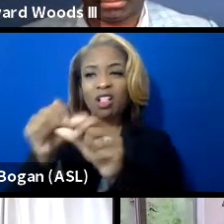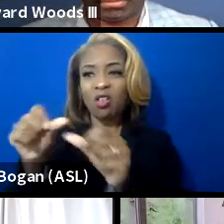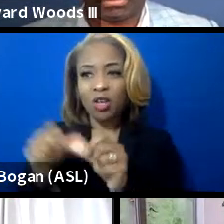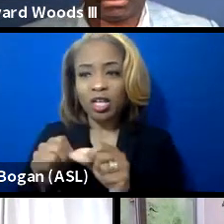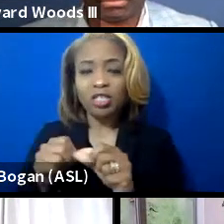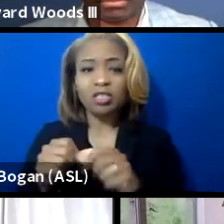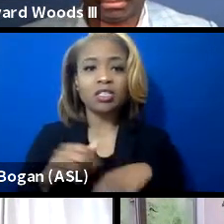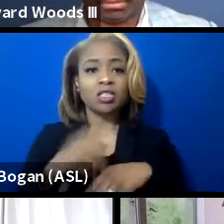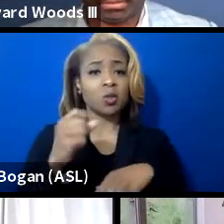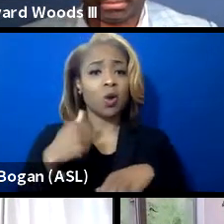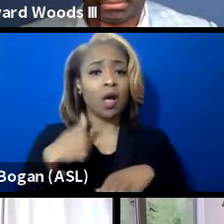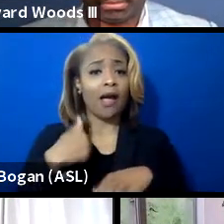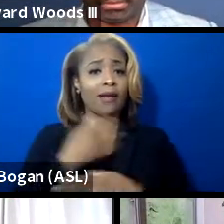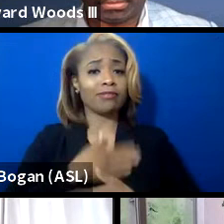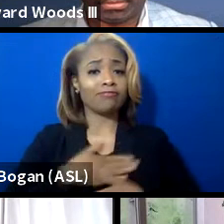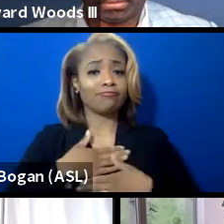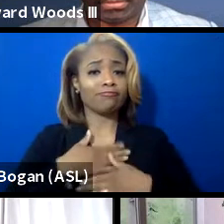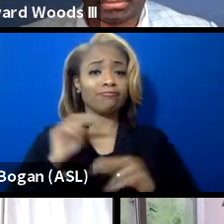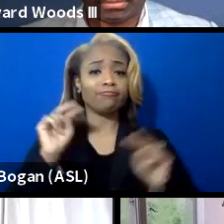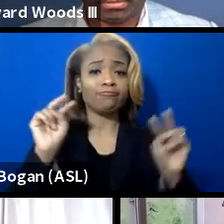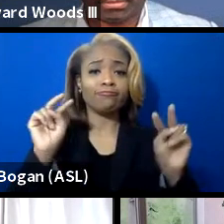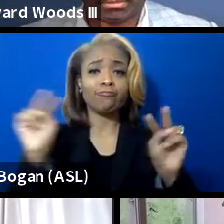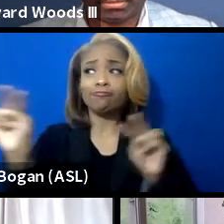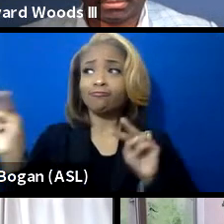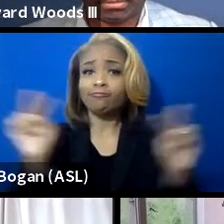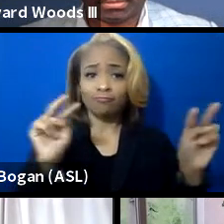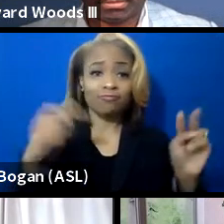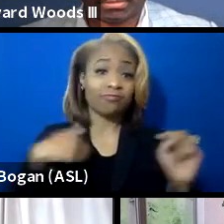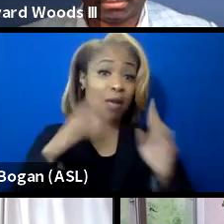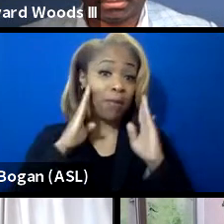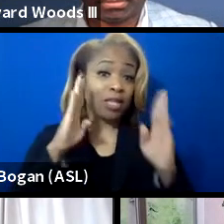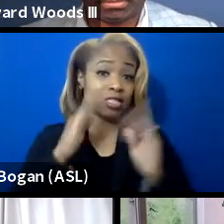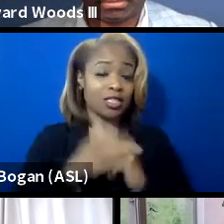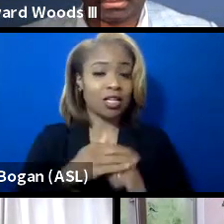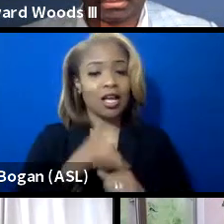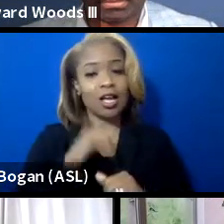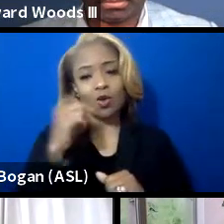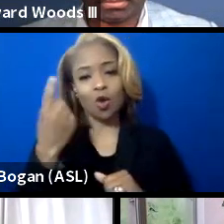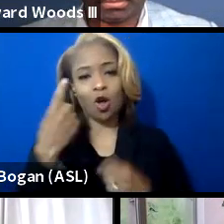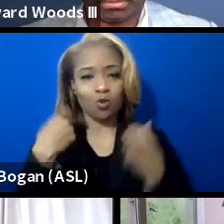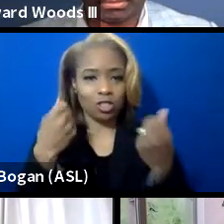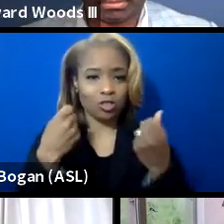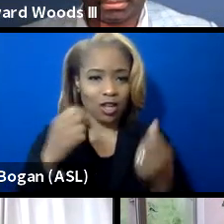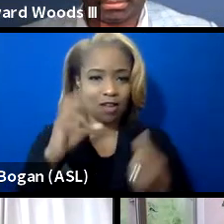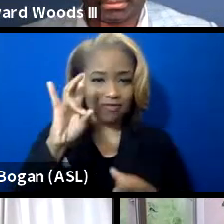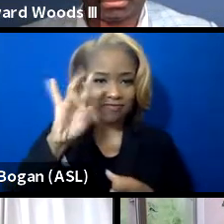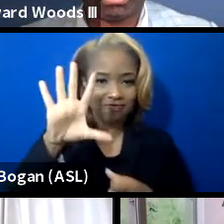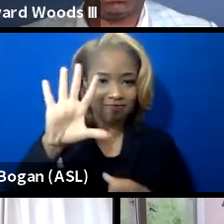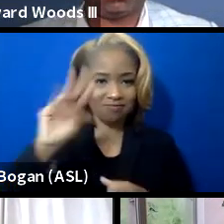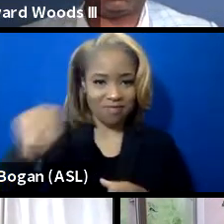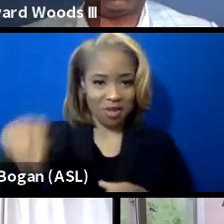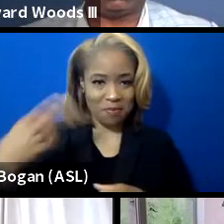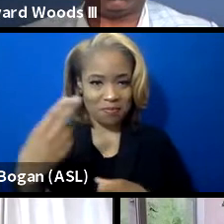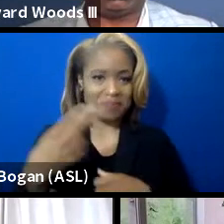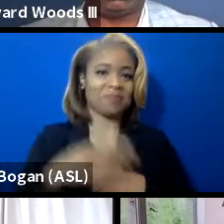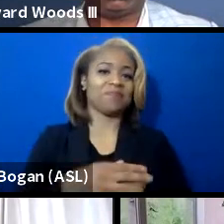I enjoy watching the billboards. I do pay attention, and I don't always drive 75 miles an hour,